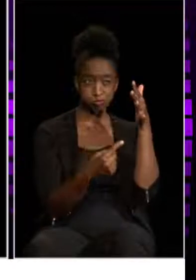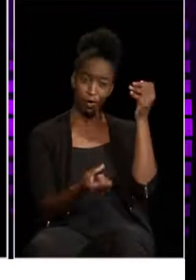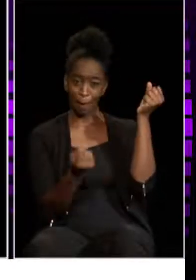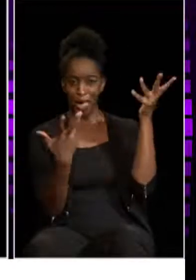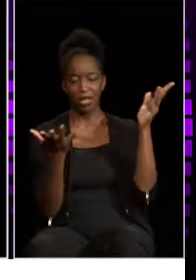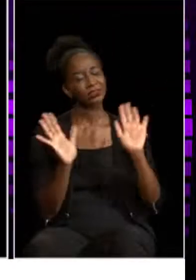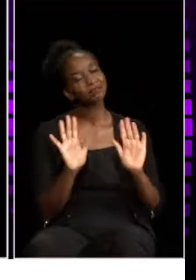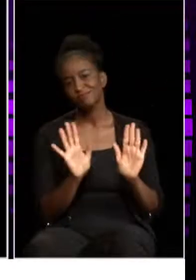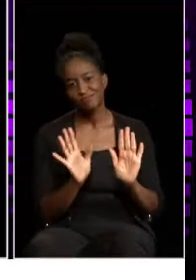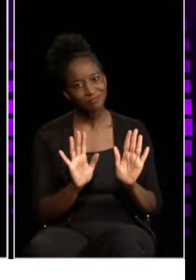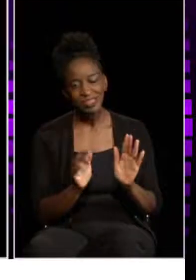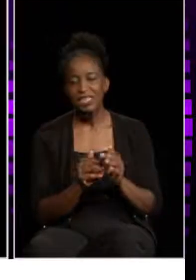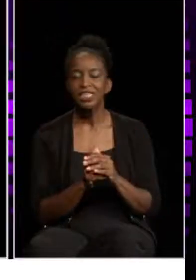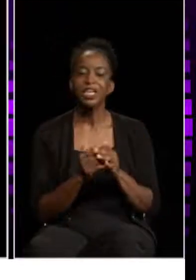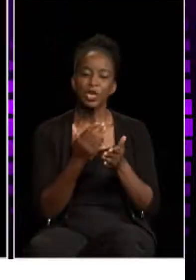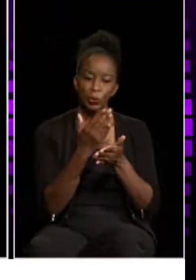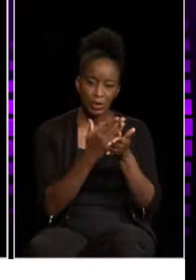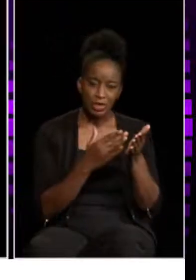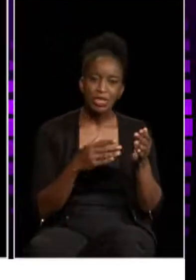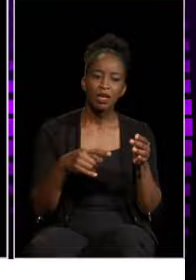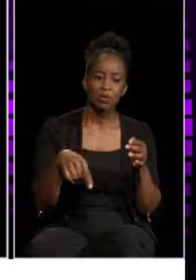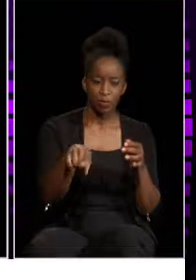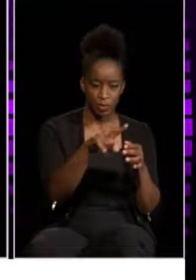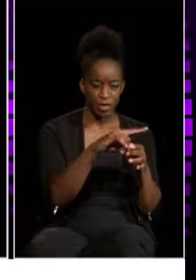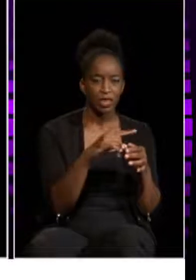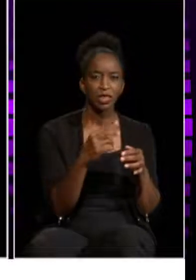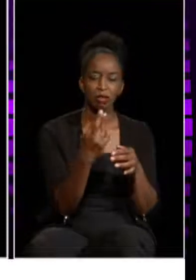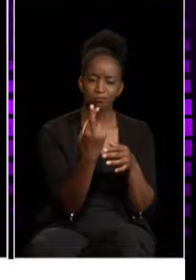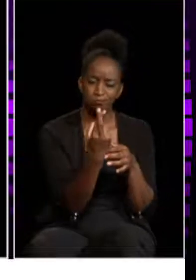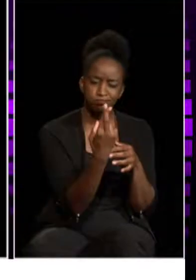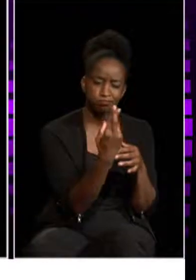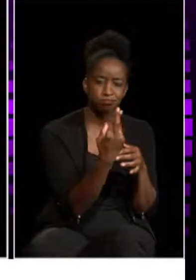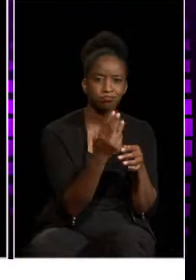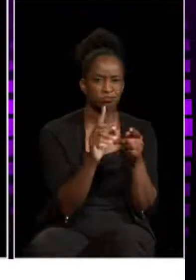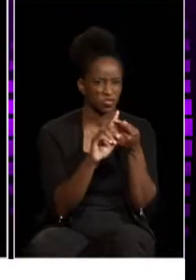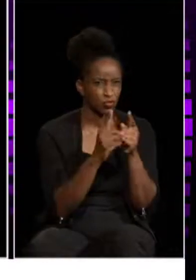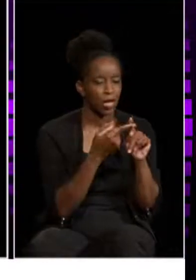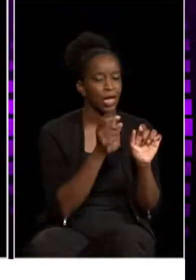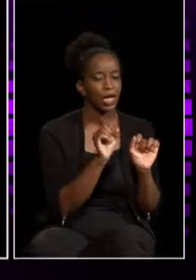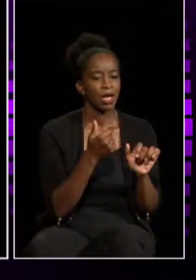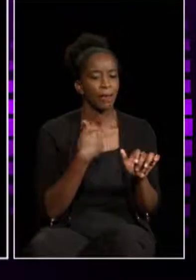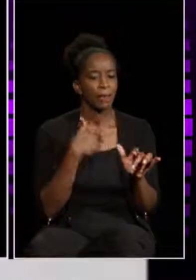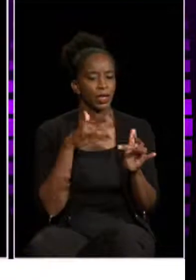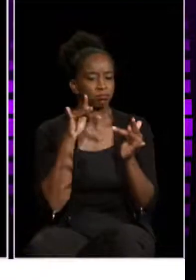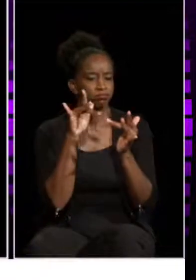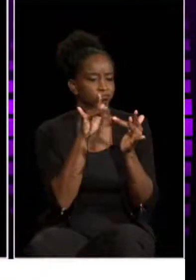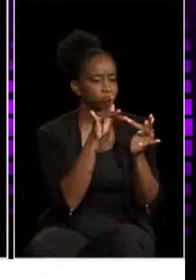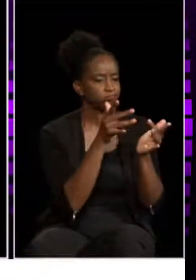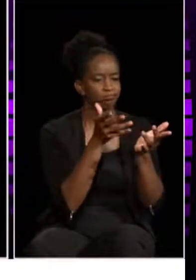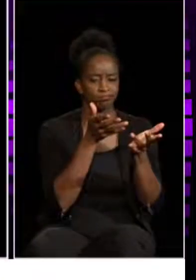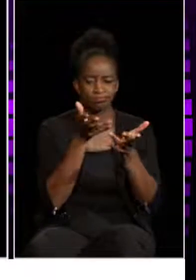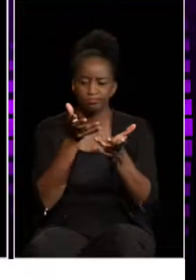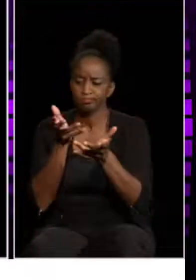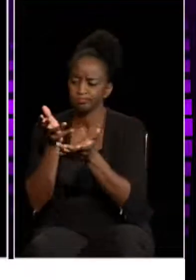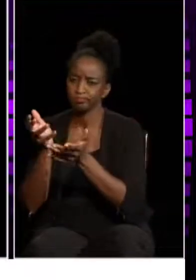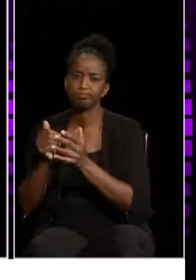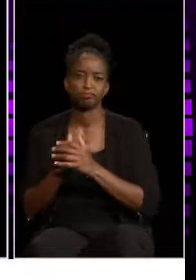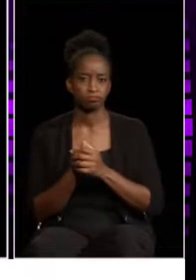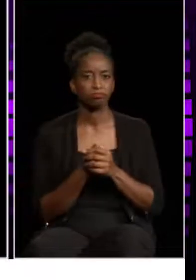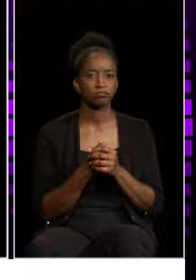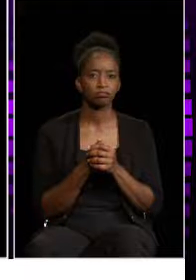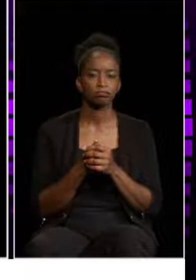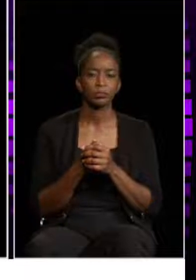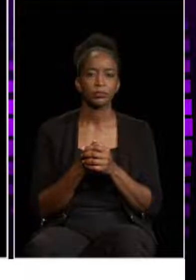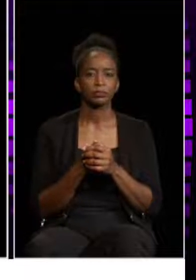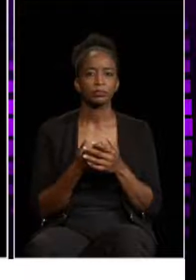is easy to reach out. And one thing I can say, and this was mentioned briefly before, was that during the COVID-19 pandemic,